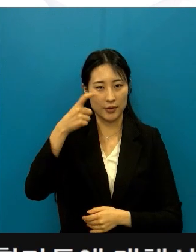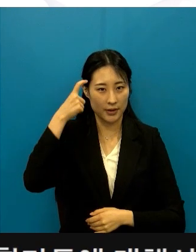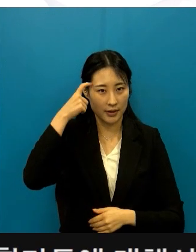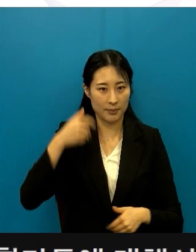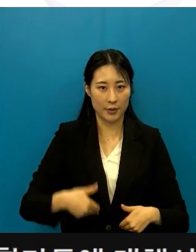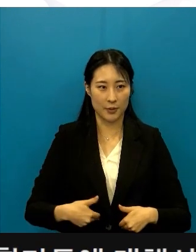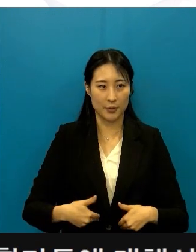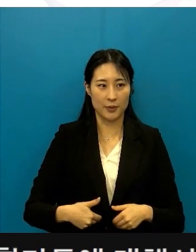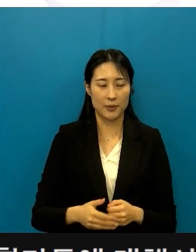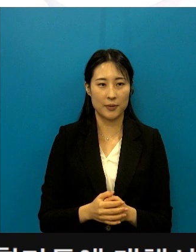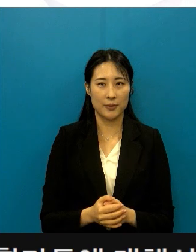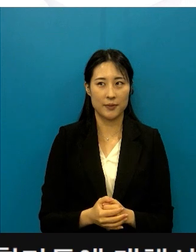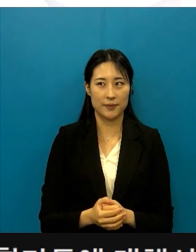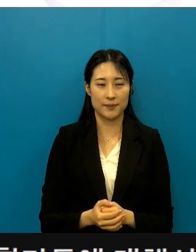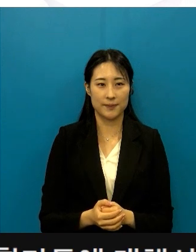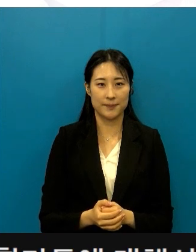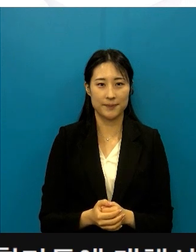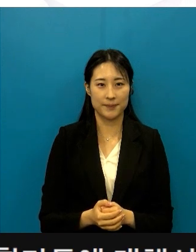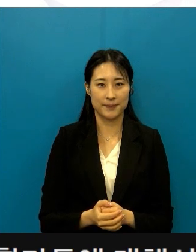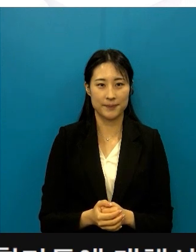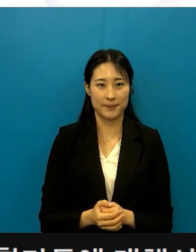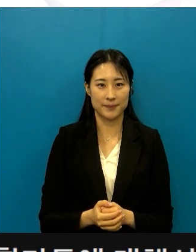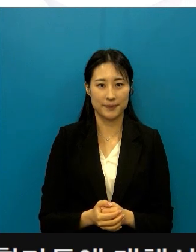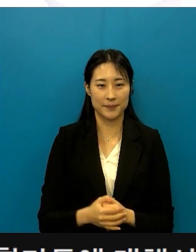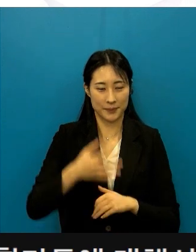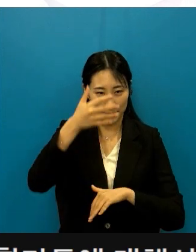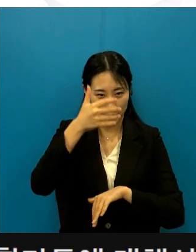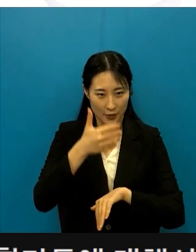So my conclusion is that